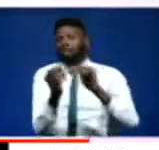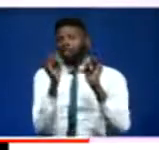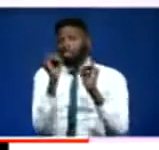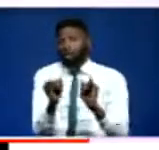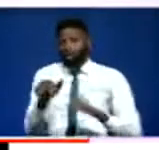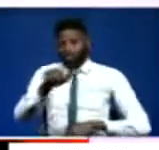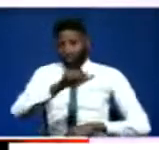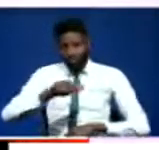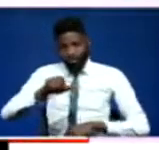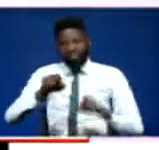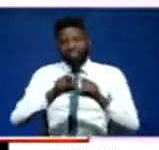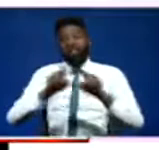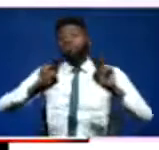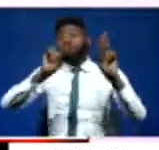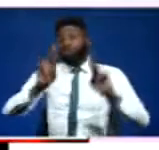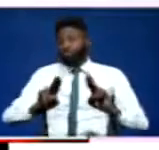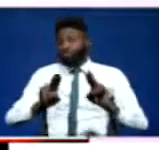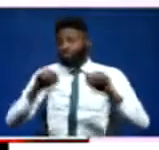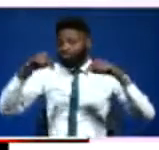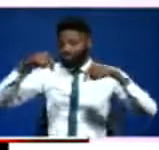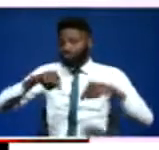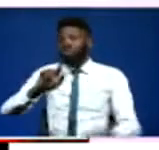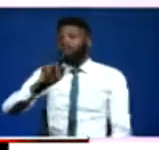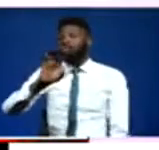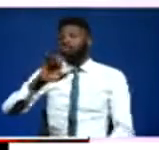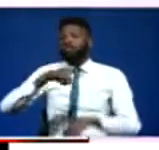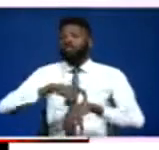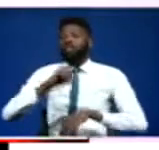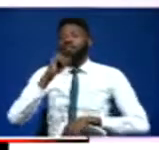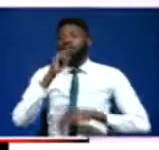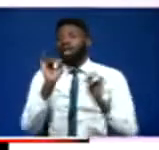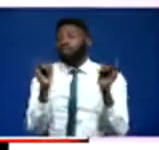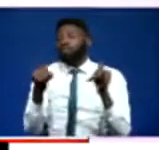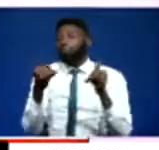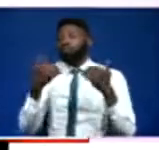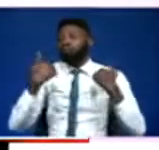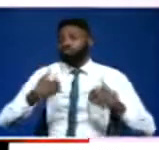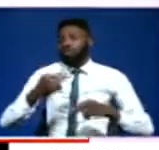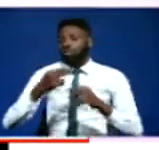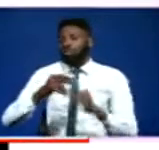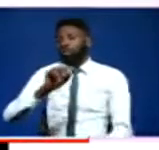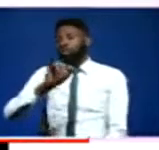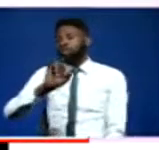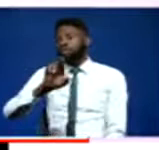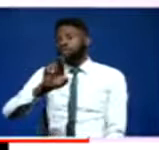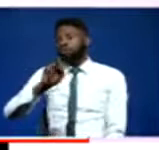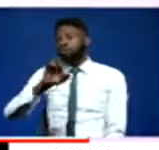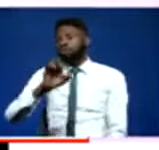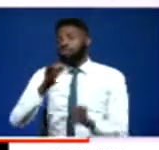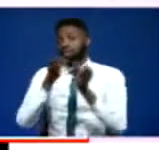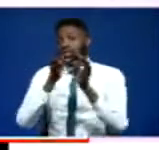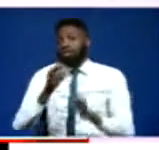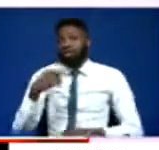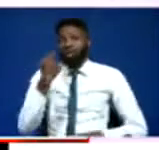is KBC. You're watching the Lunchtime News. My name is Irene Nchuma Odem. On sign language interpretation, we have Byron Abule. It